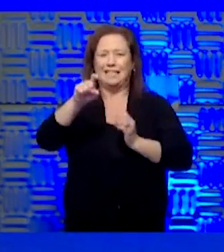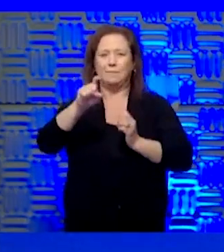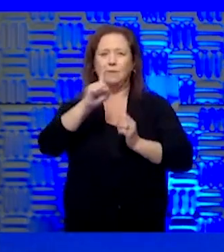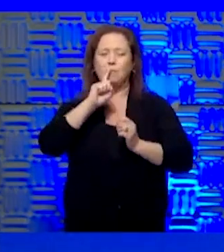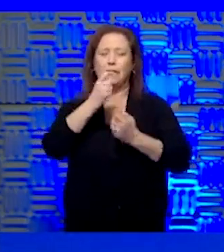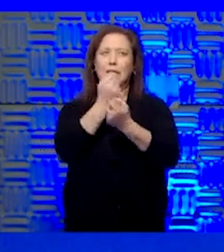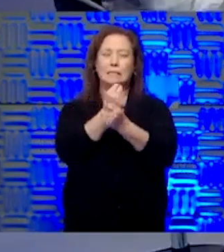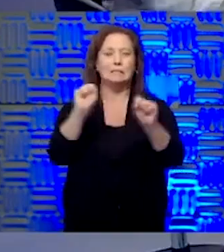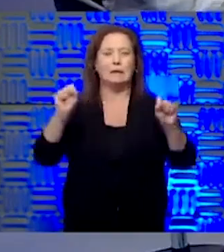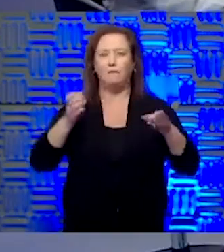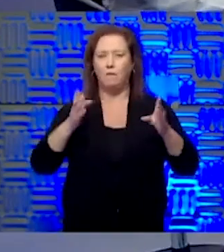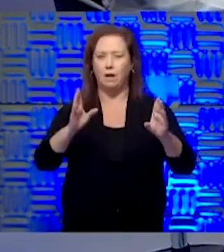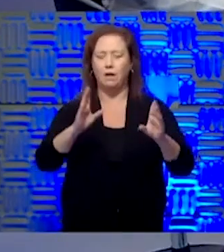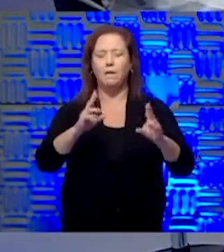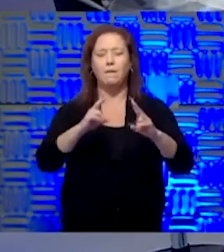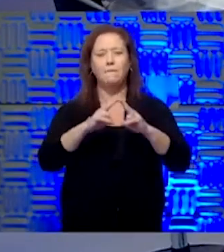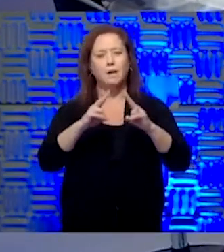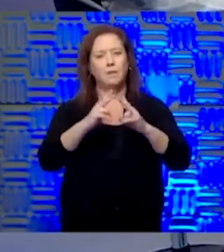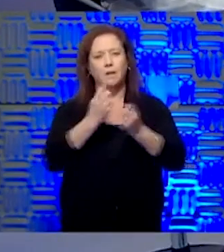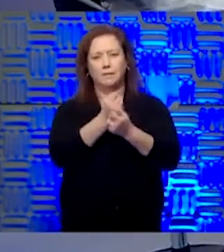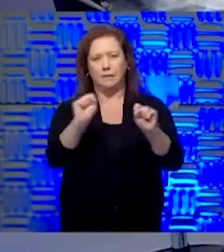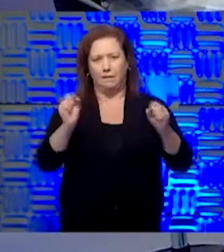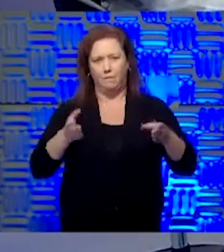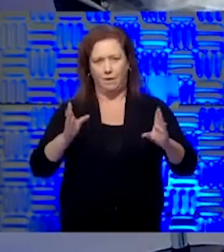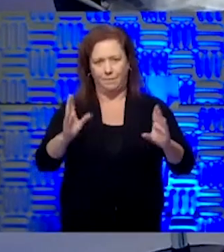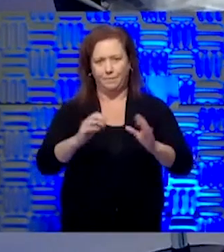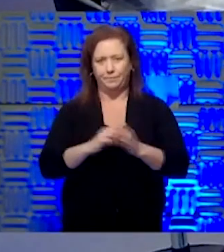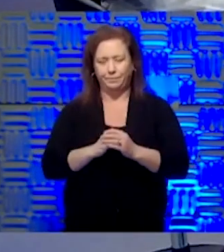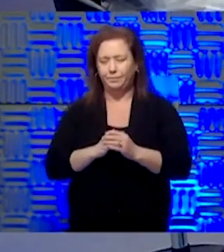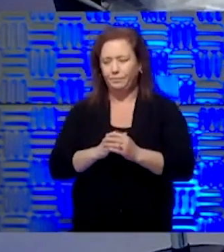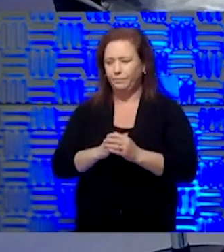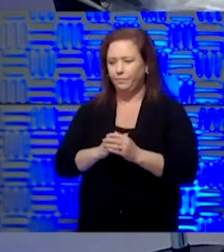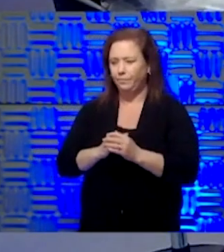extremely safe manner. And I think here's the bottom line is